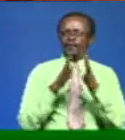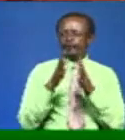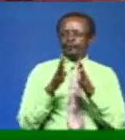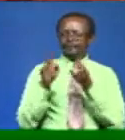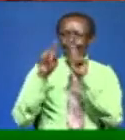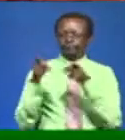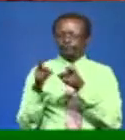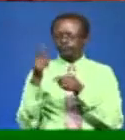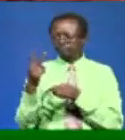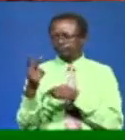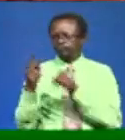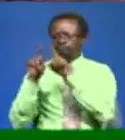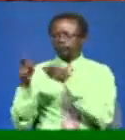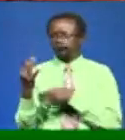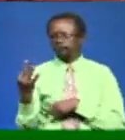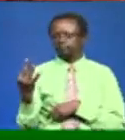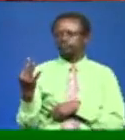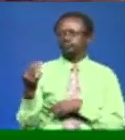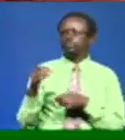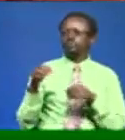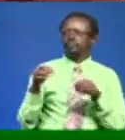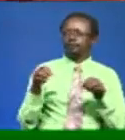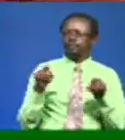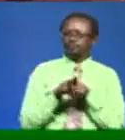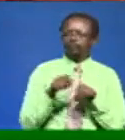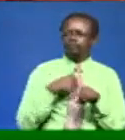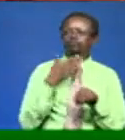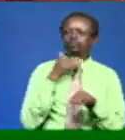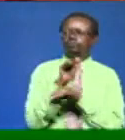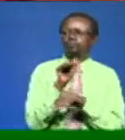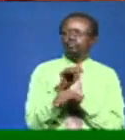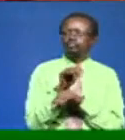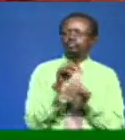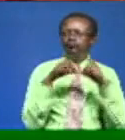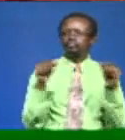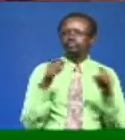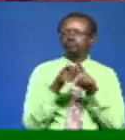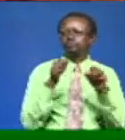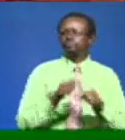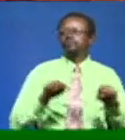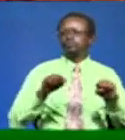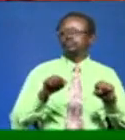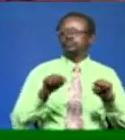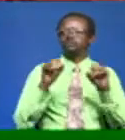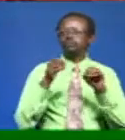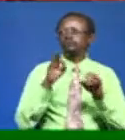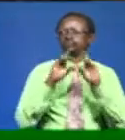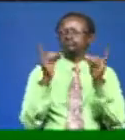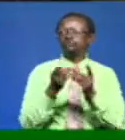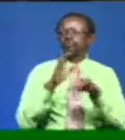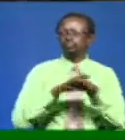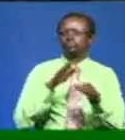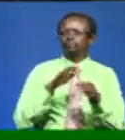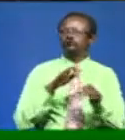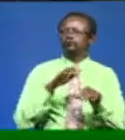44-2C, I wish to request for a statement from the Chairperson of the Departmental Committee on Education and